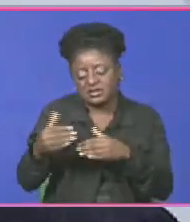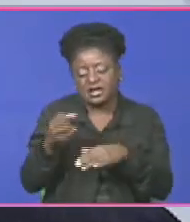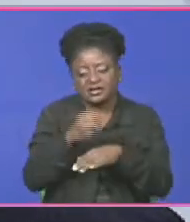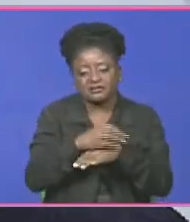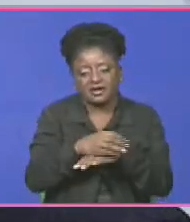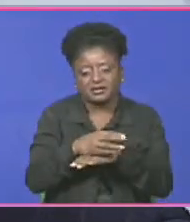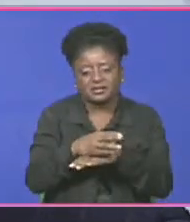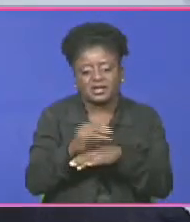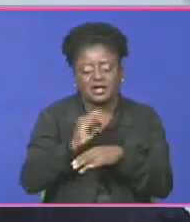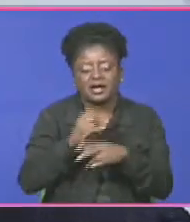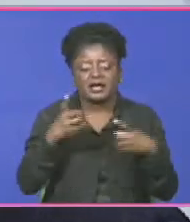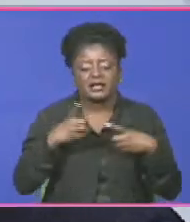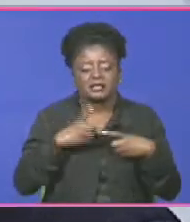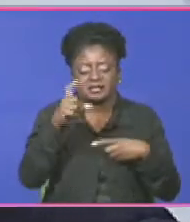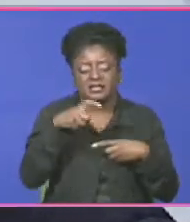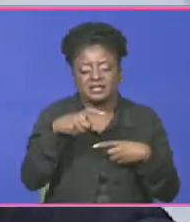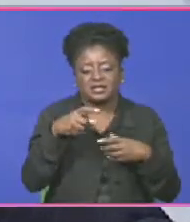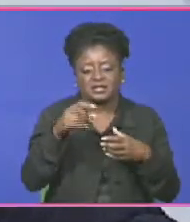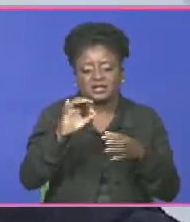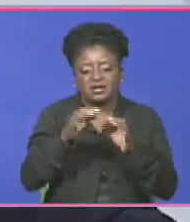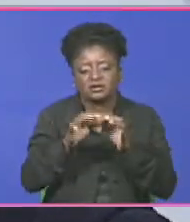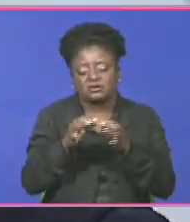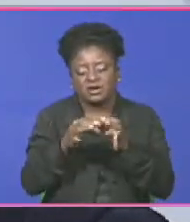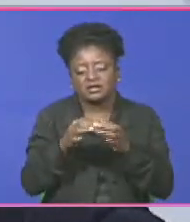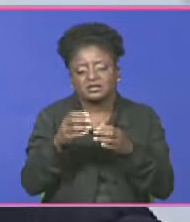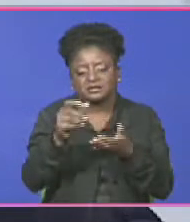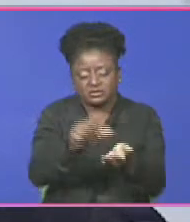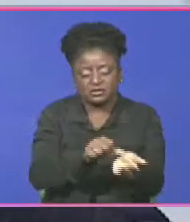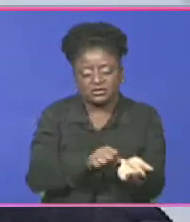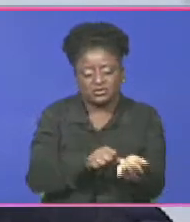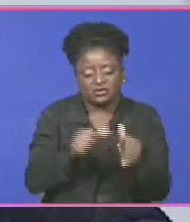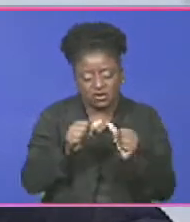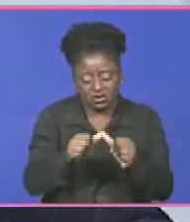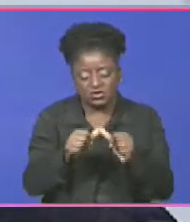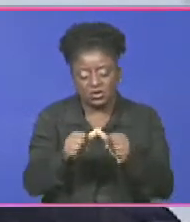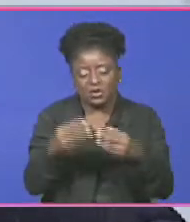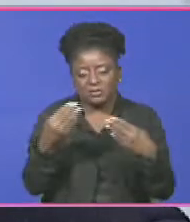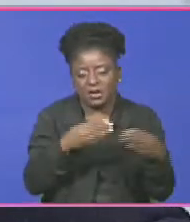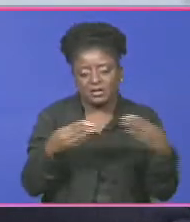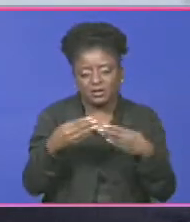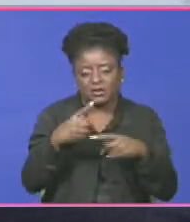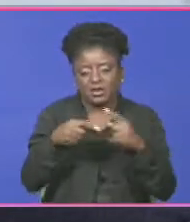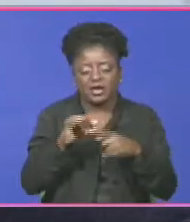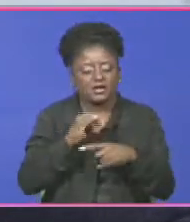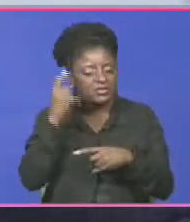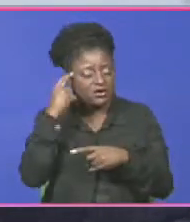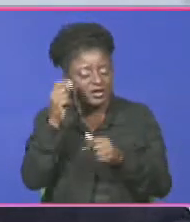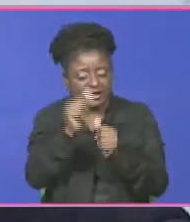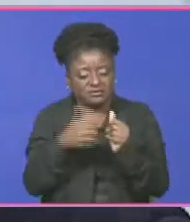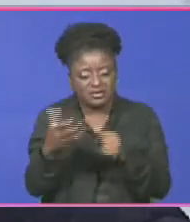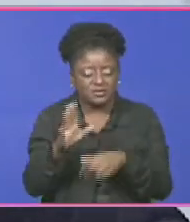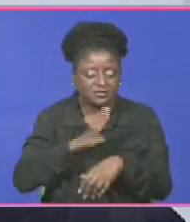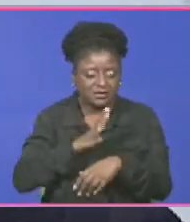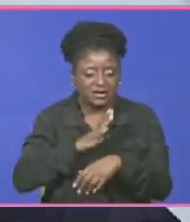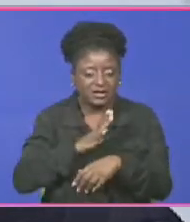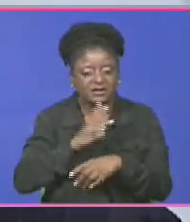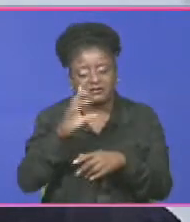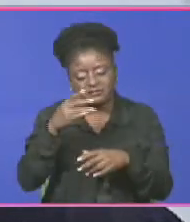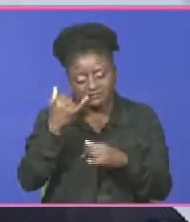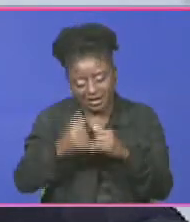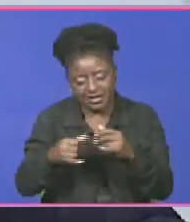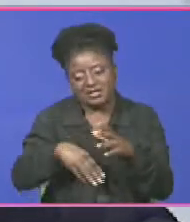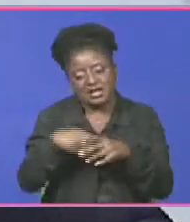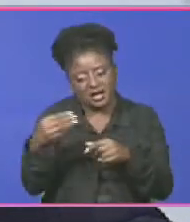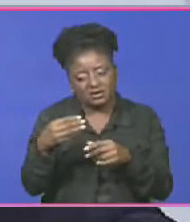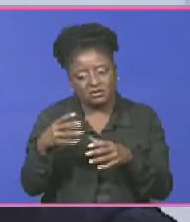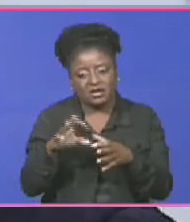corrective surgeries. So it's been, you know, an ongoing battle. And as soon as I thought that everything was fine and, you know, finally out of the woodworks, then cancer